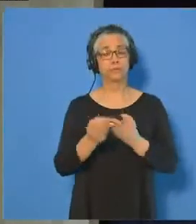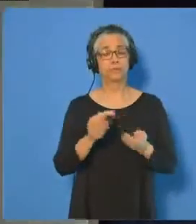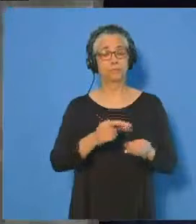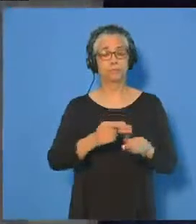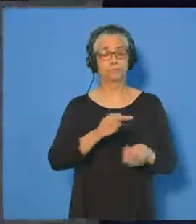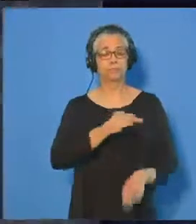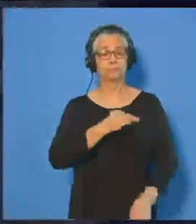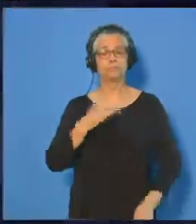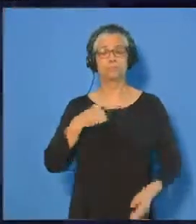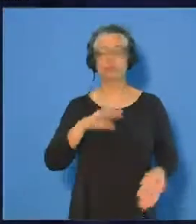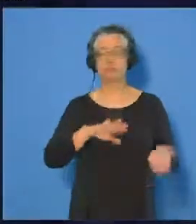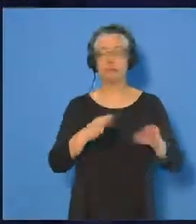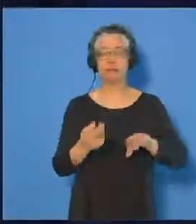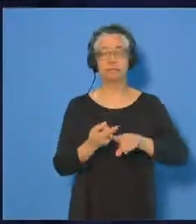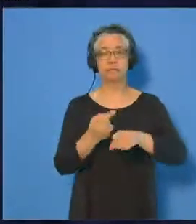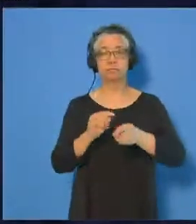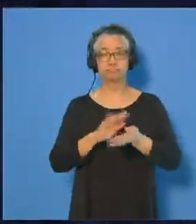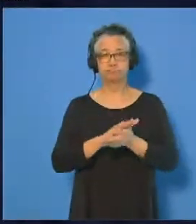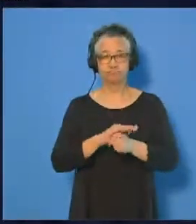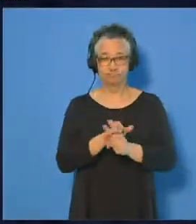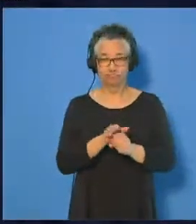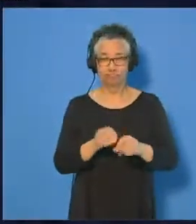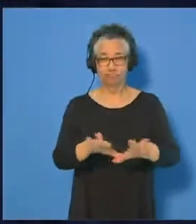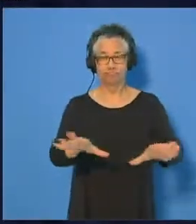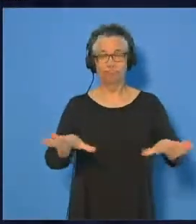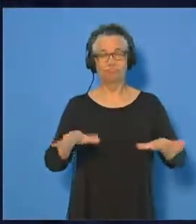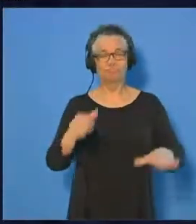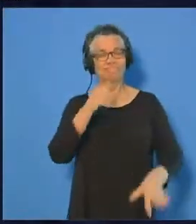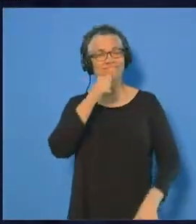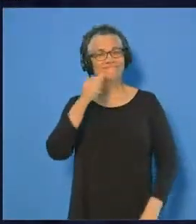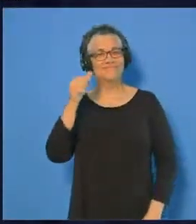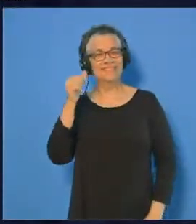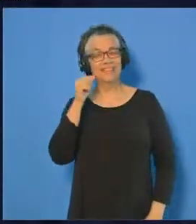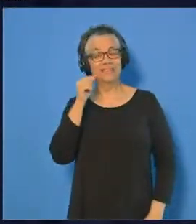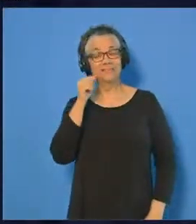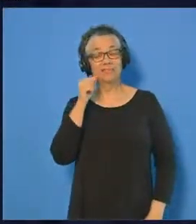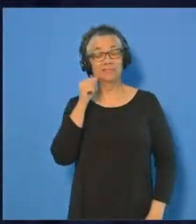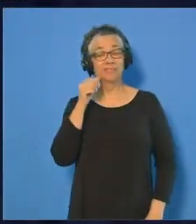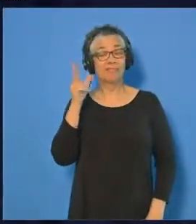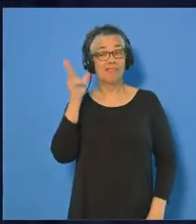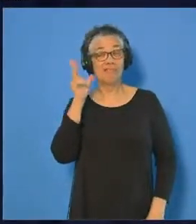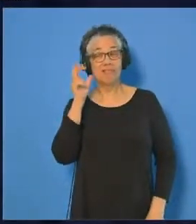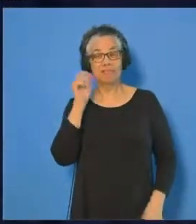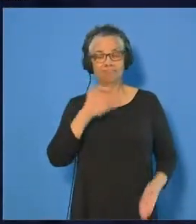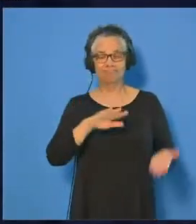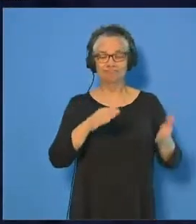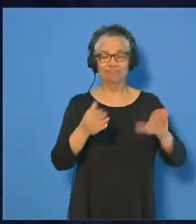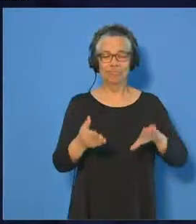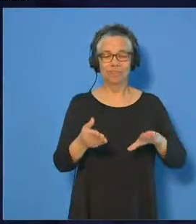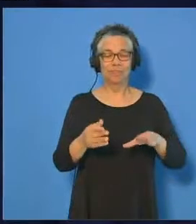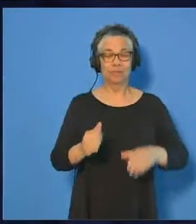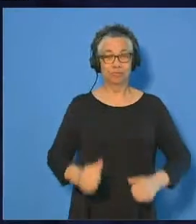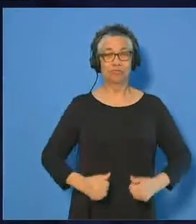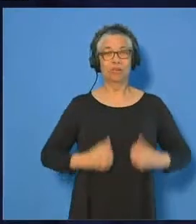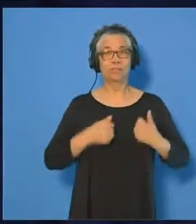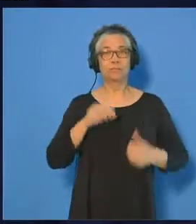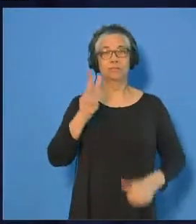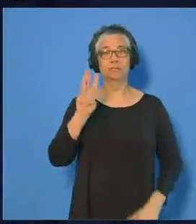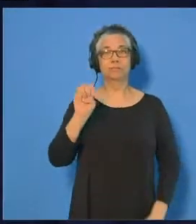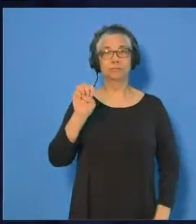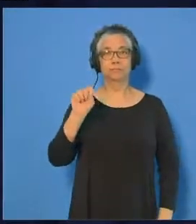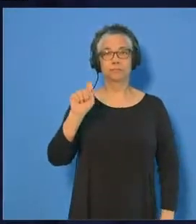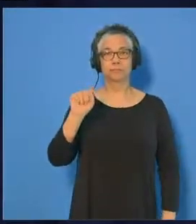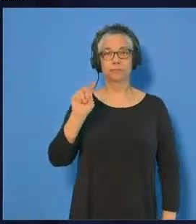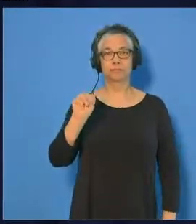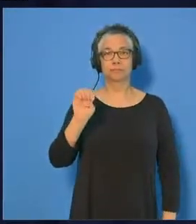COVID-19. Yesterday's news of the passing of a resident of Westmeath is disheartening, and our prayers go